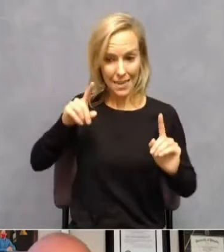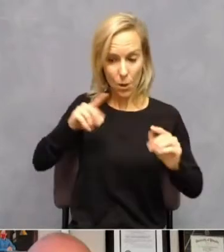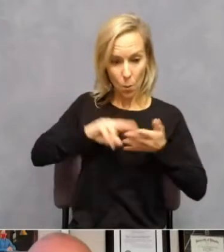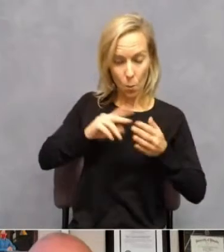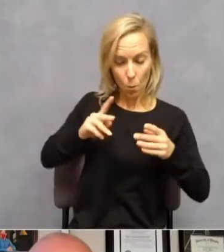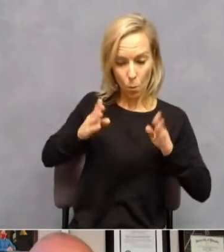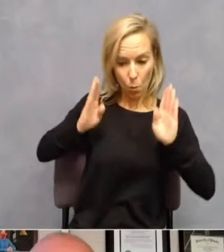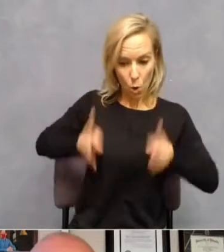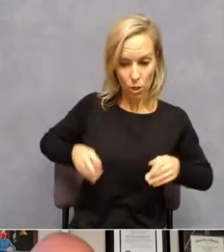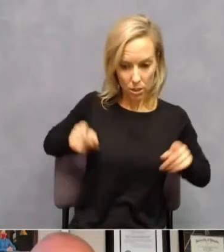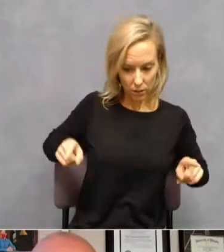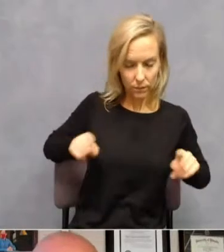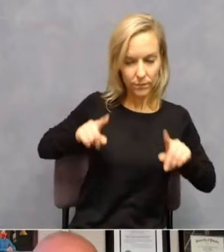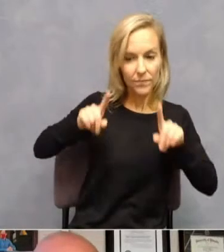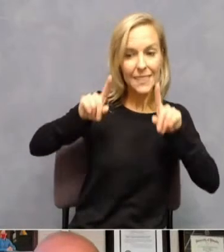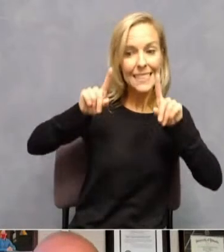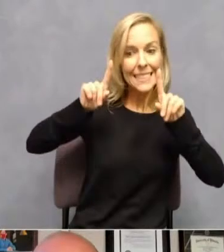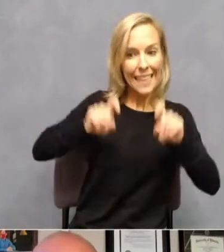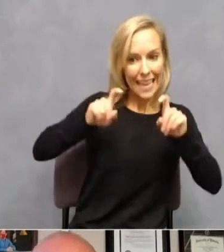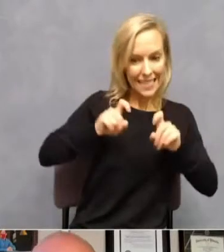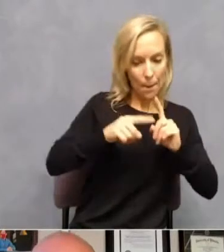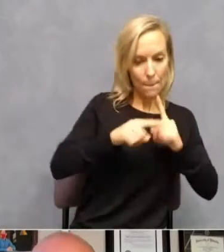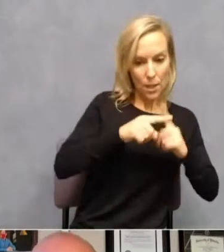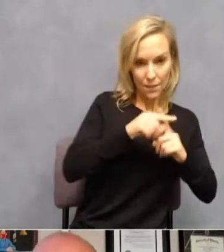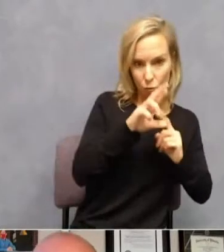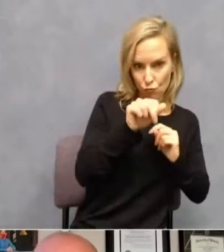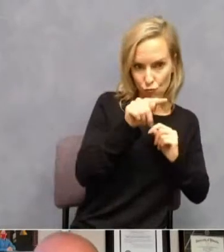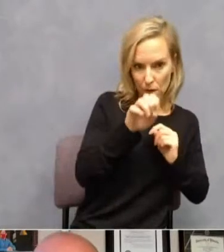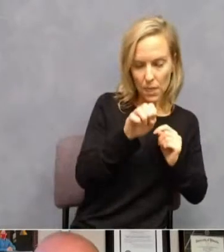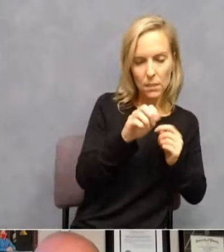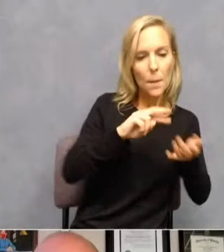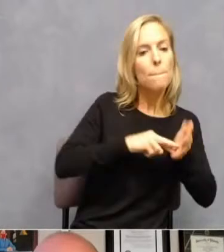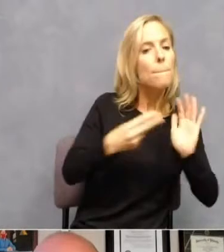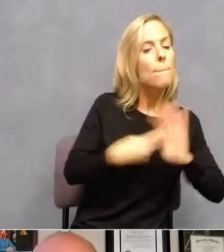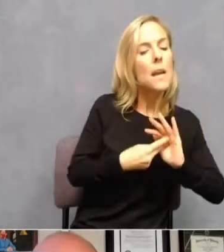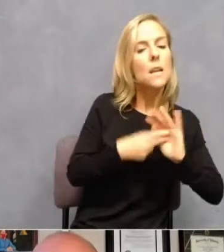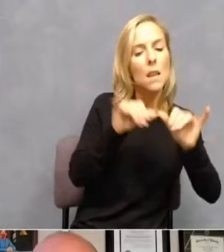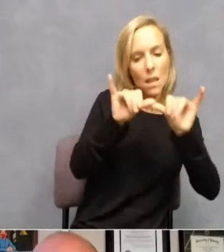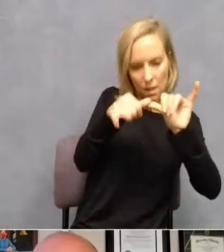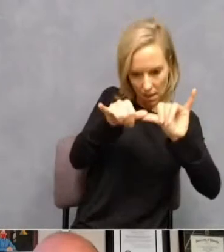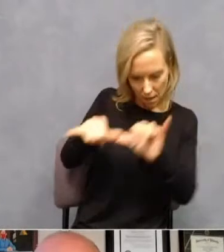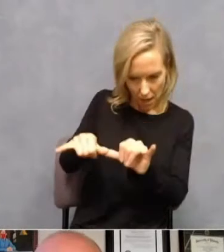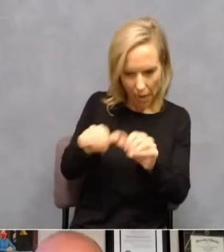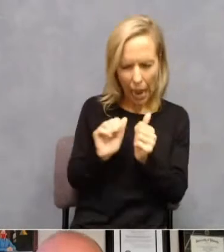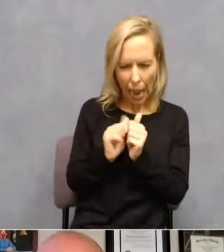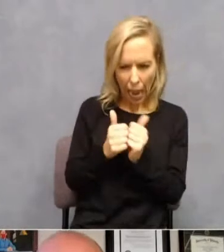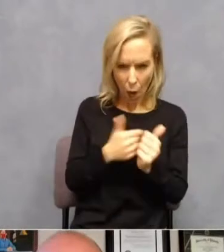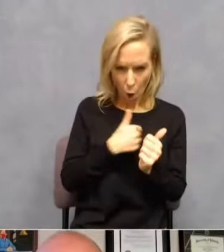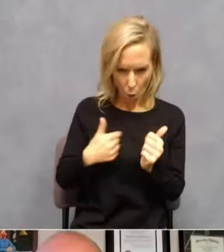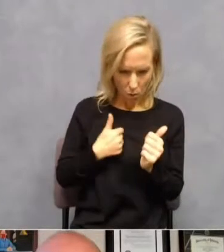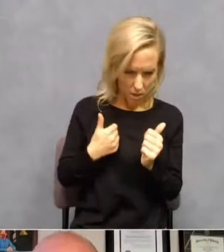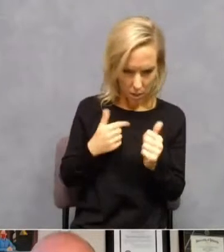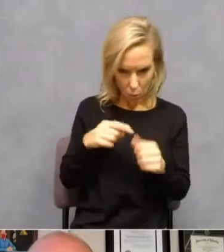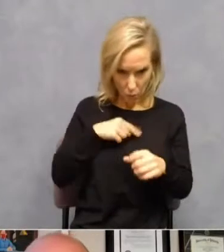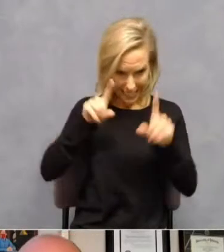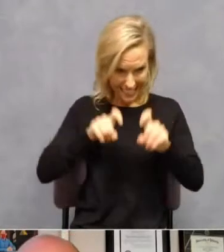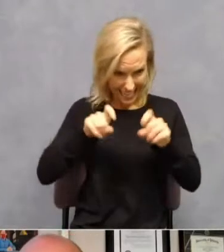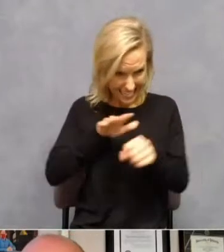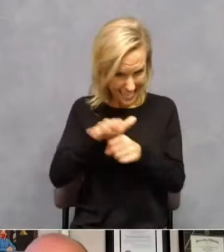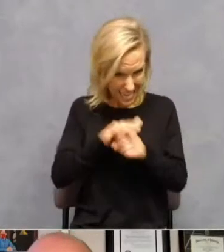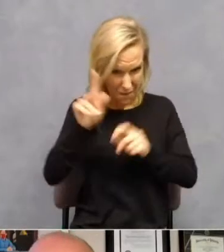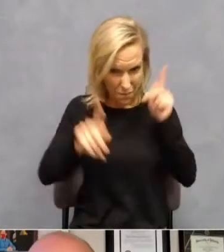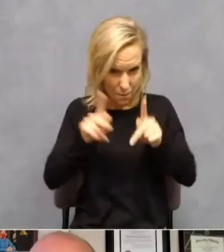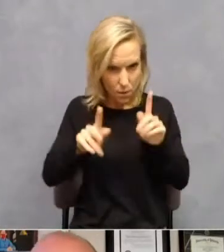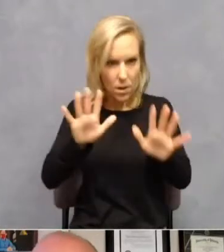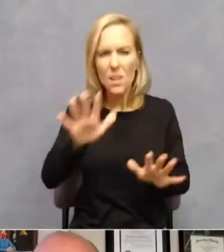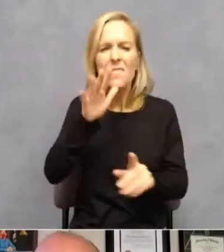test positivity rate is intended to be a metric that helps us know, are we testing enough people currently, not 3 months